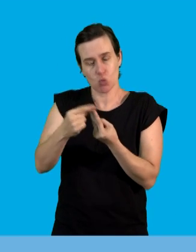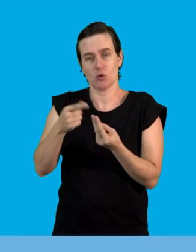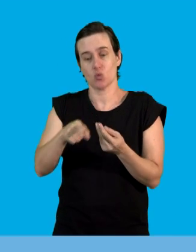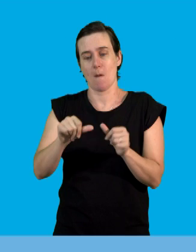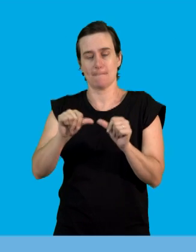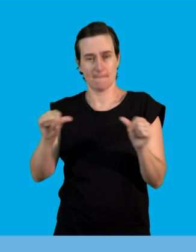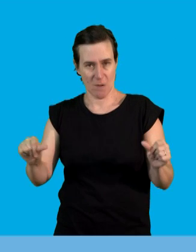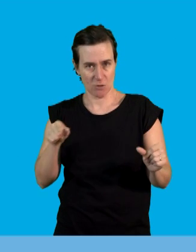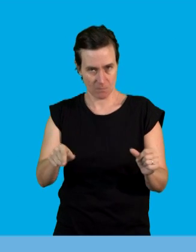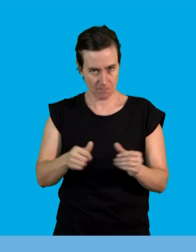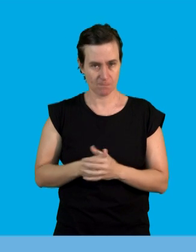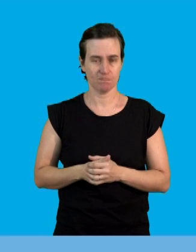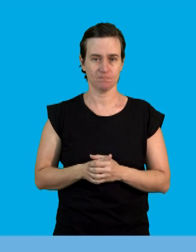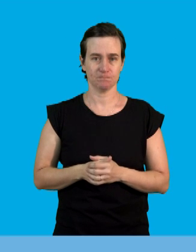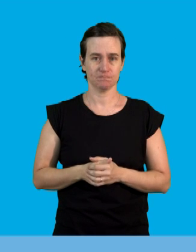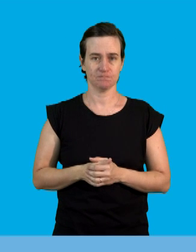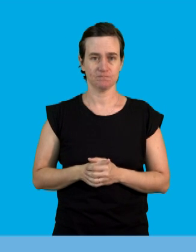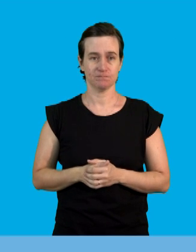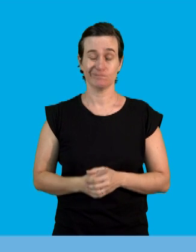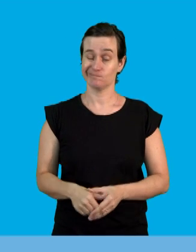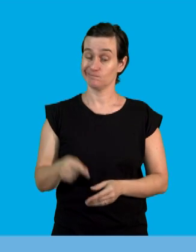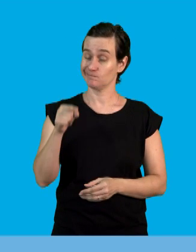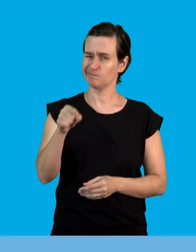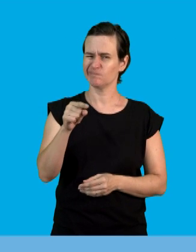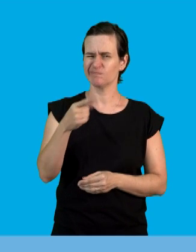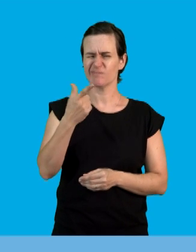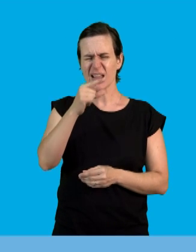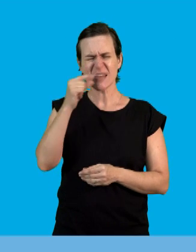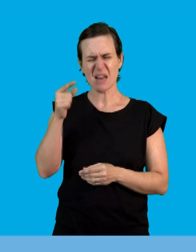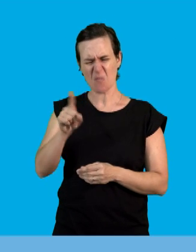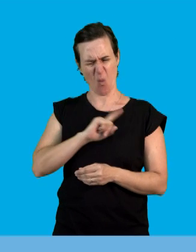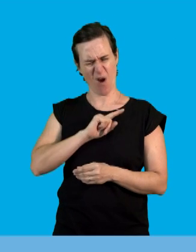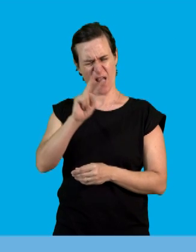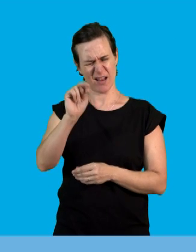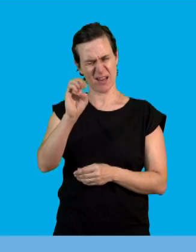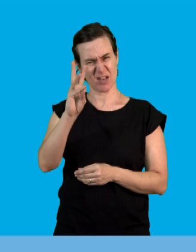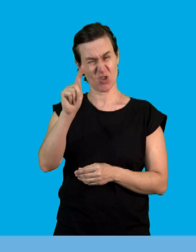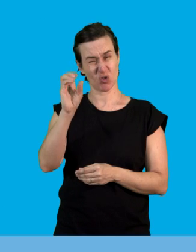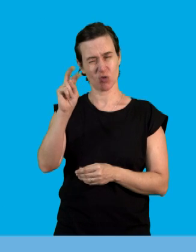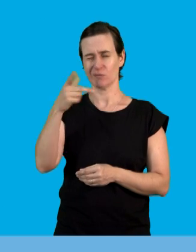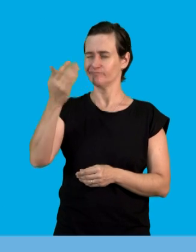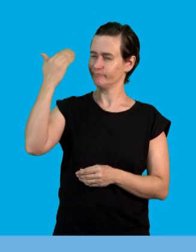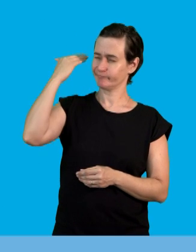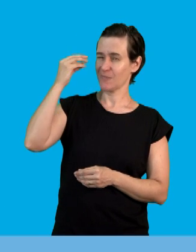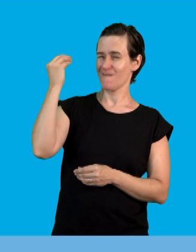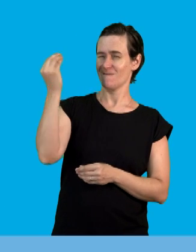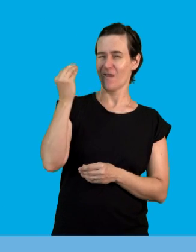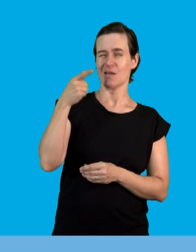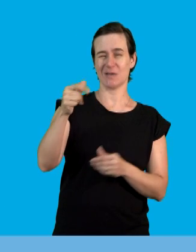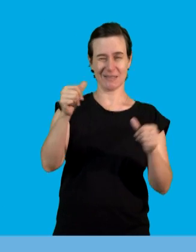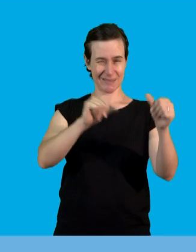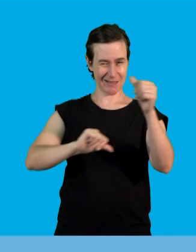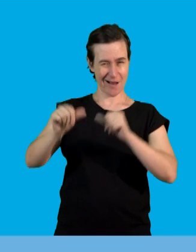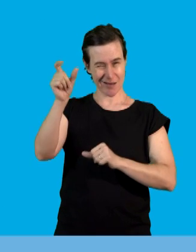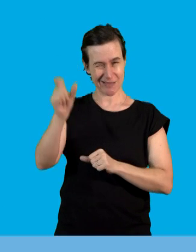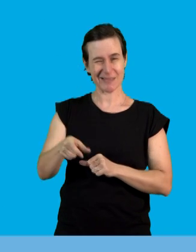of measure for a force. Now this Newton is named after a famous scientist which is known as Sir Isaac